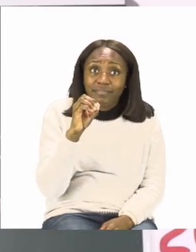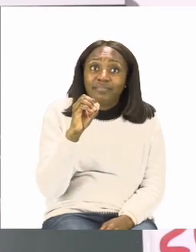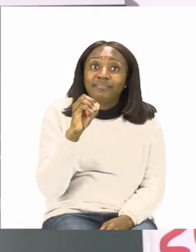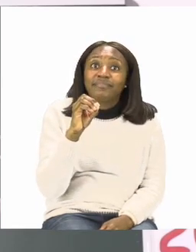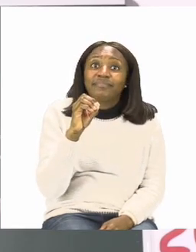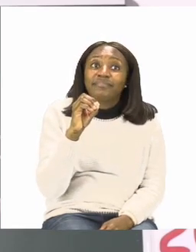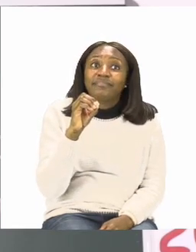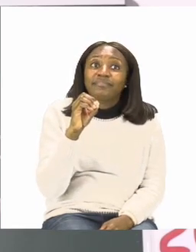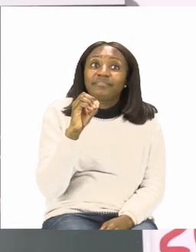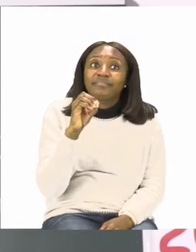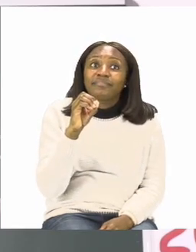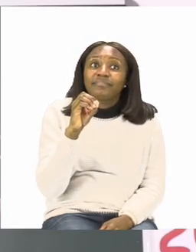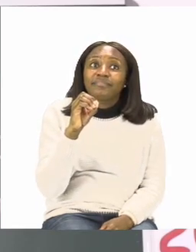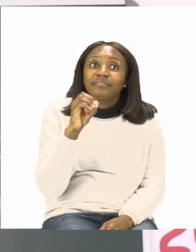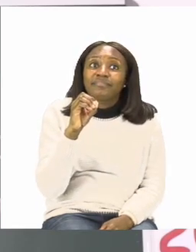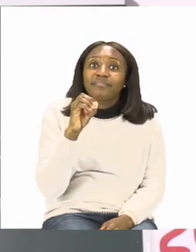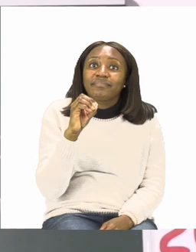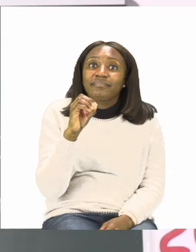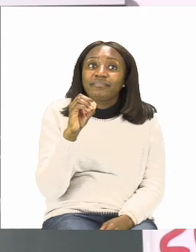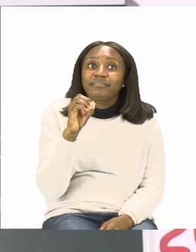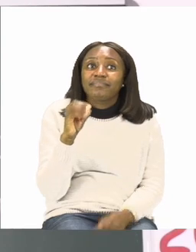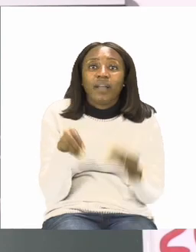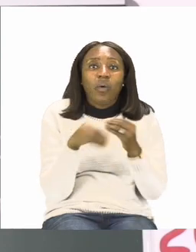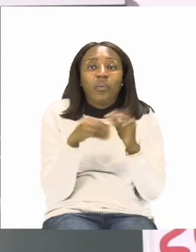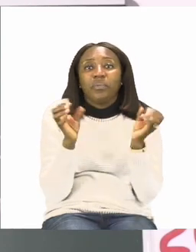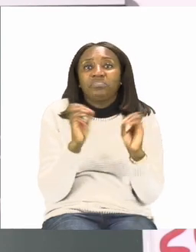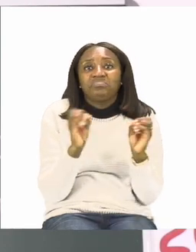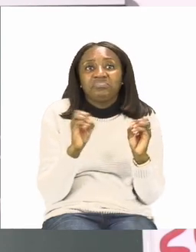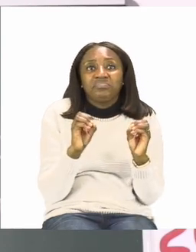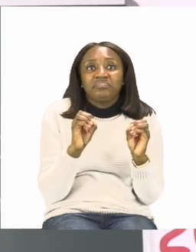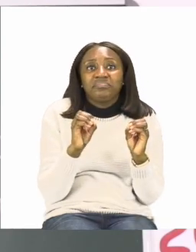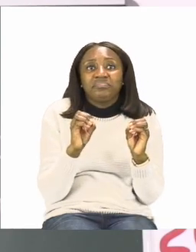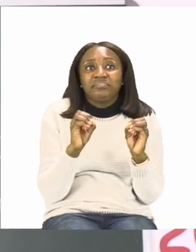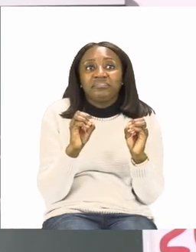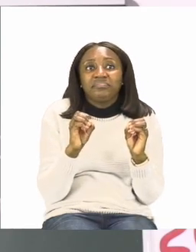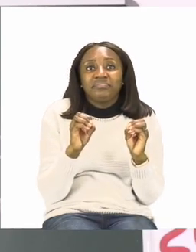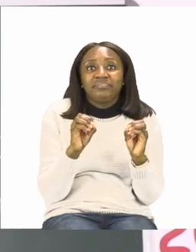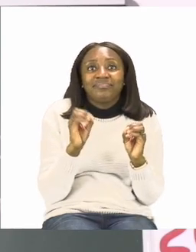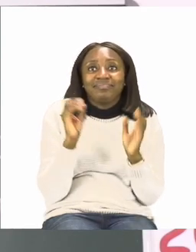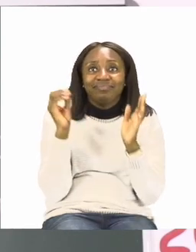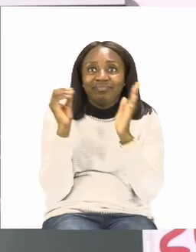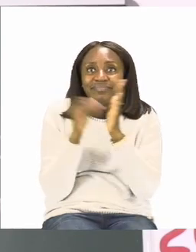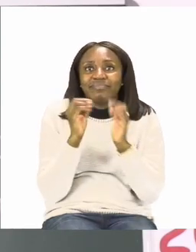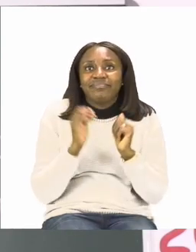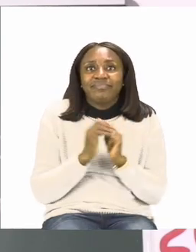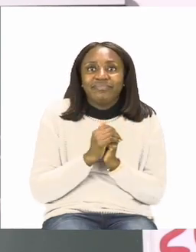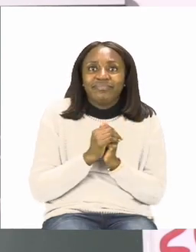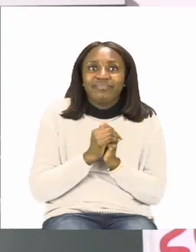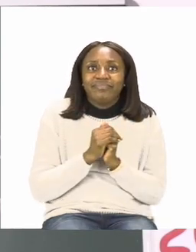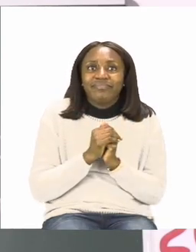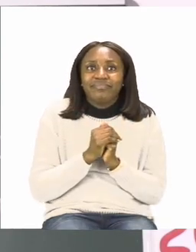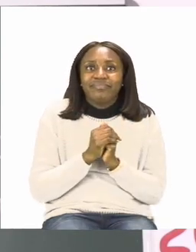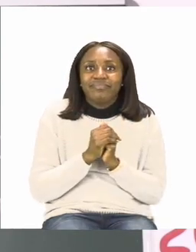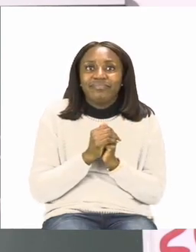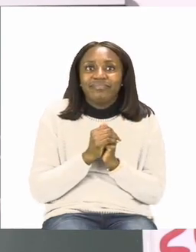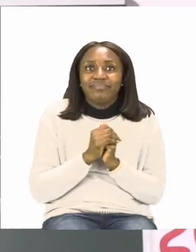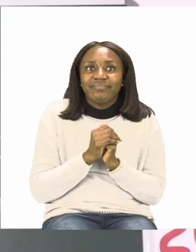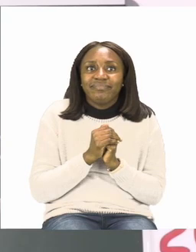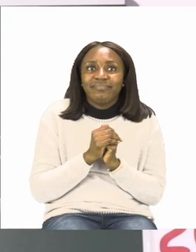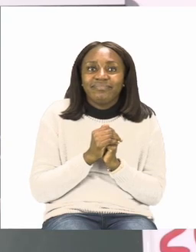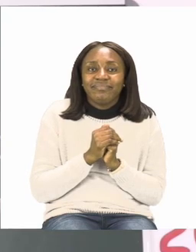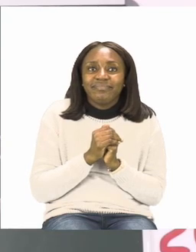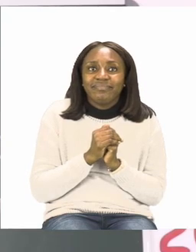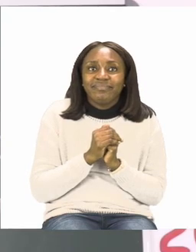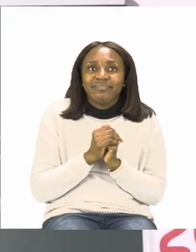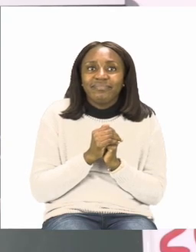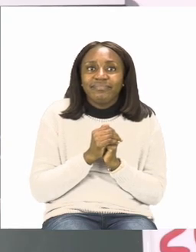zeros, and they don't add up to anything, we need to now put them so that we know our answer. If